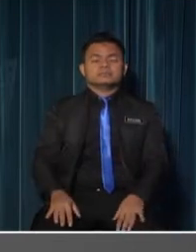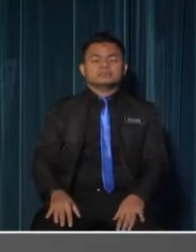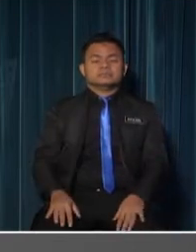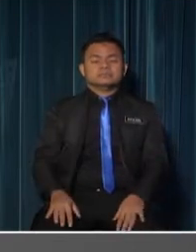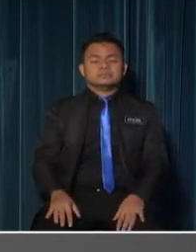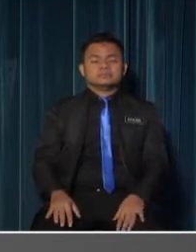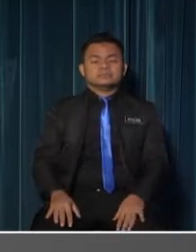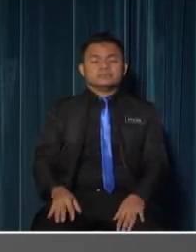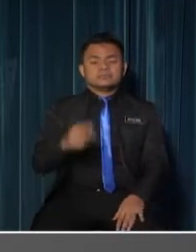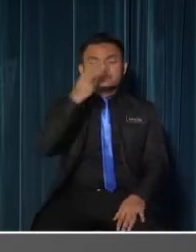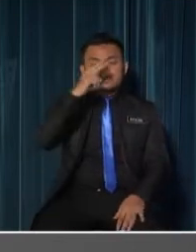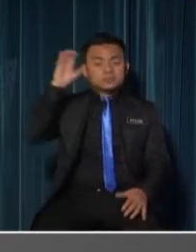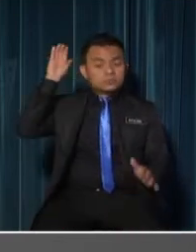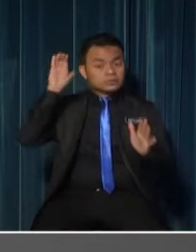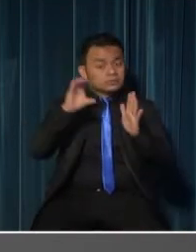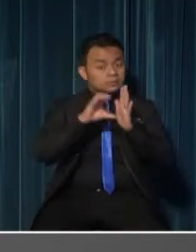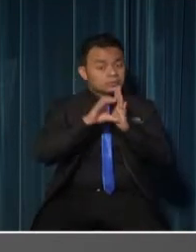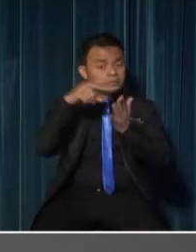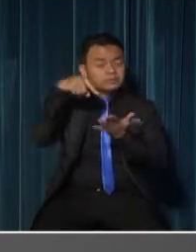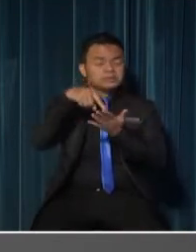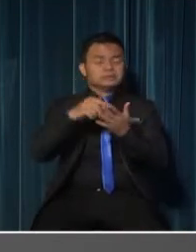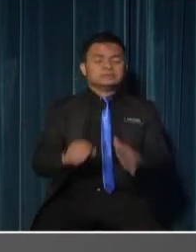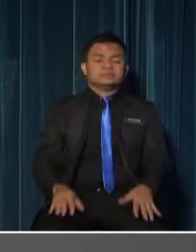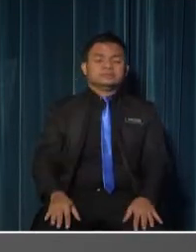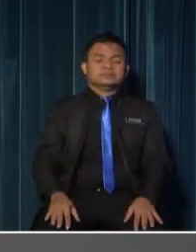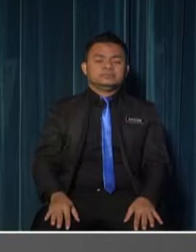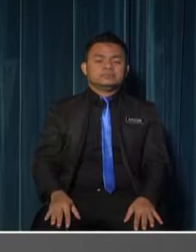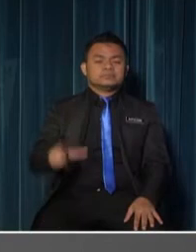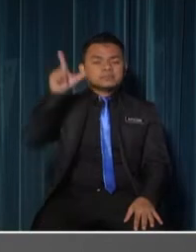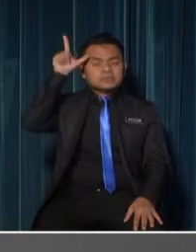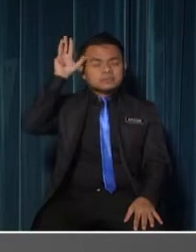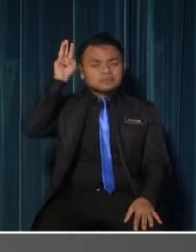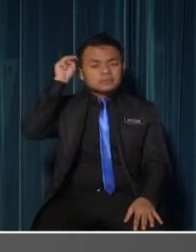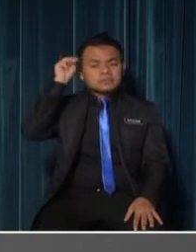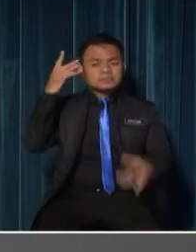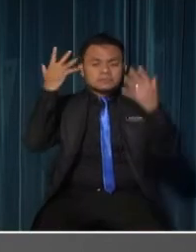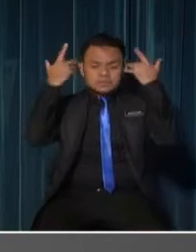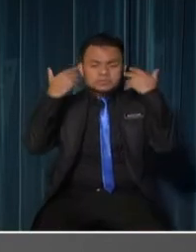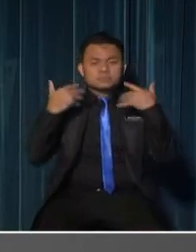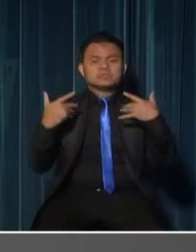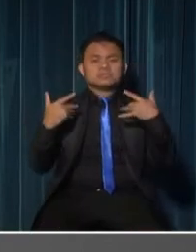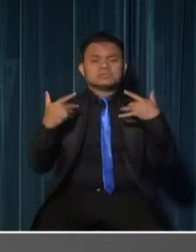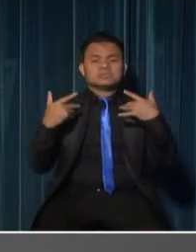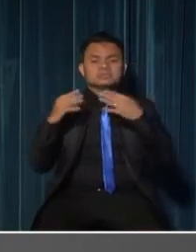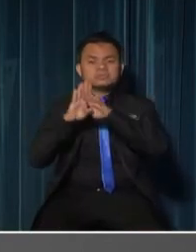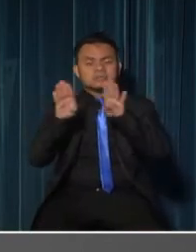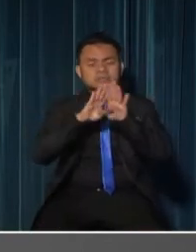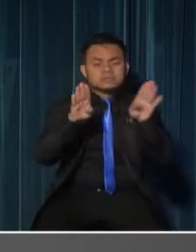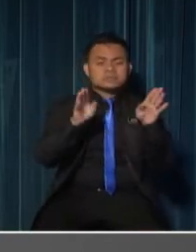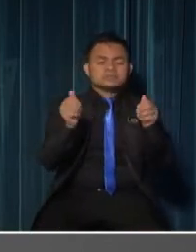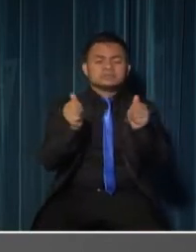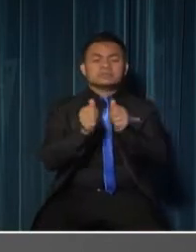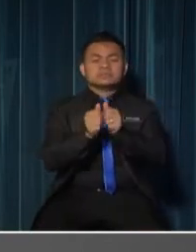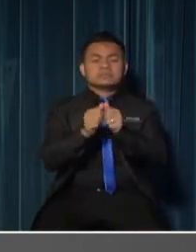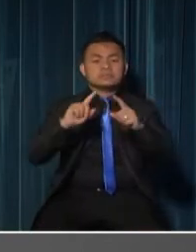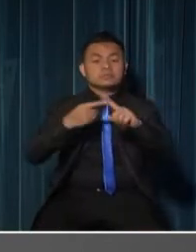Look at this picture. Lim is sweating compared to his friend.